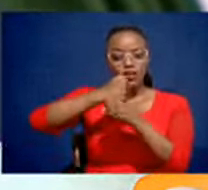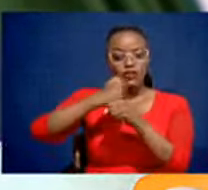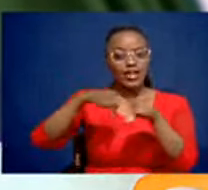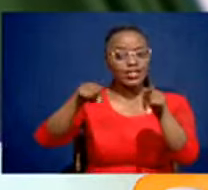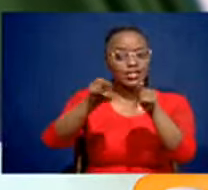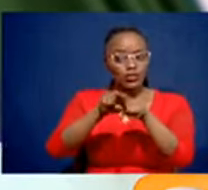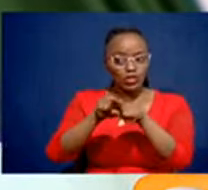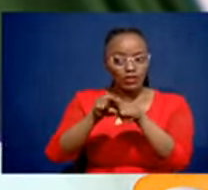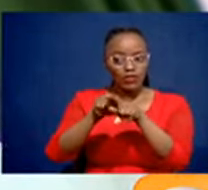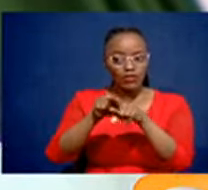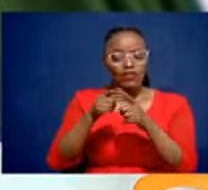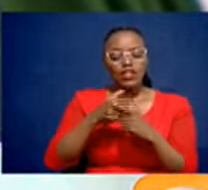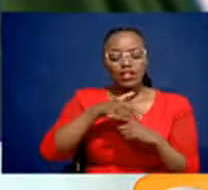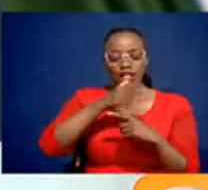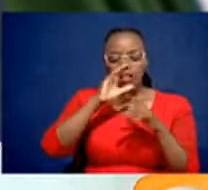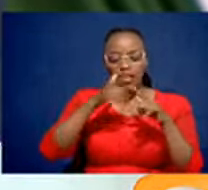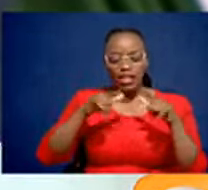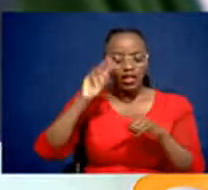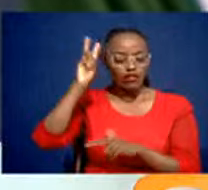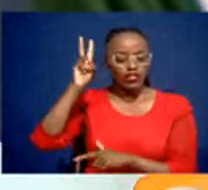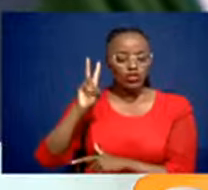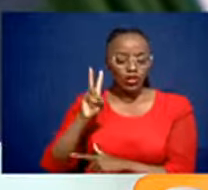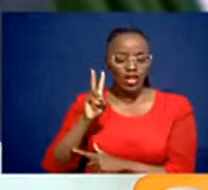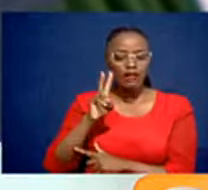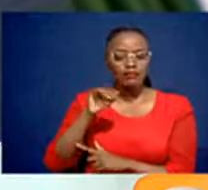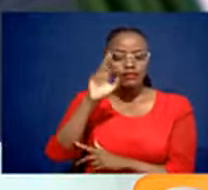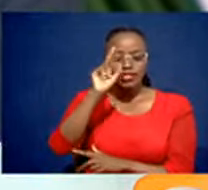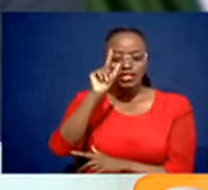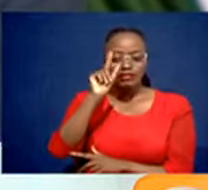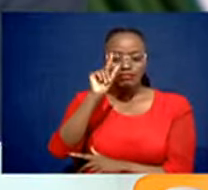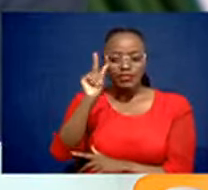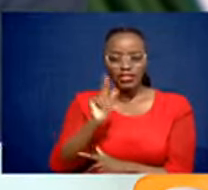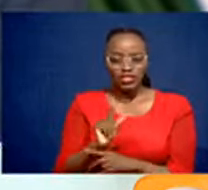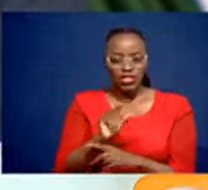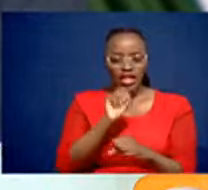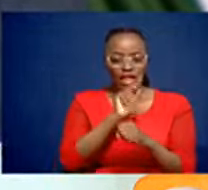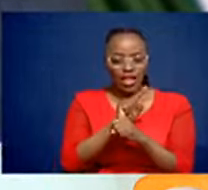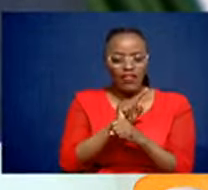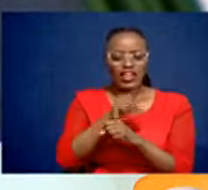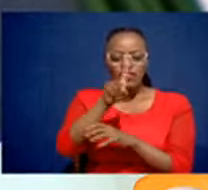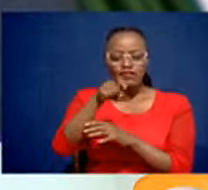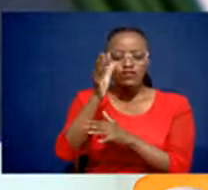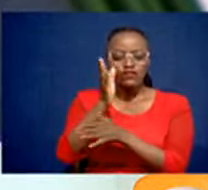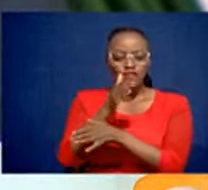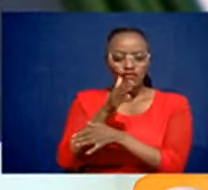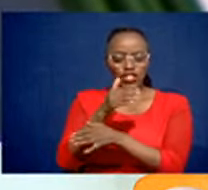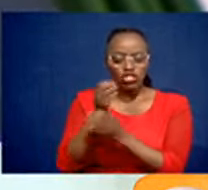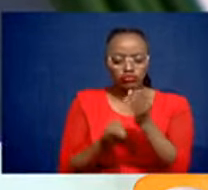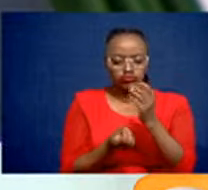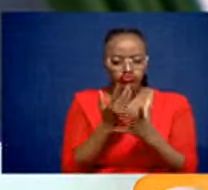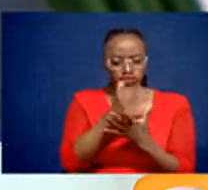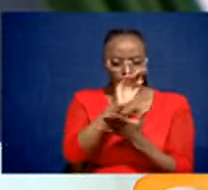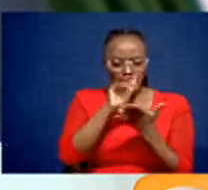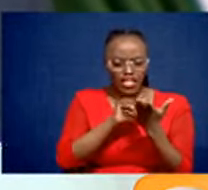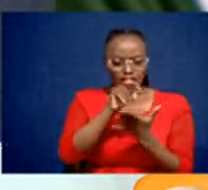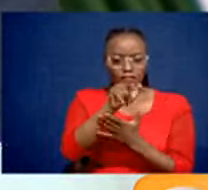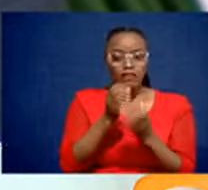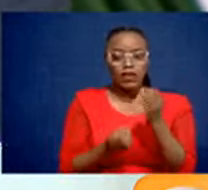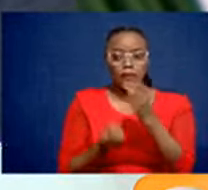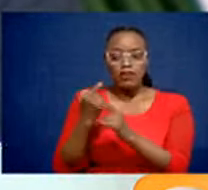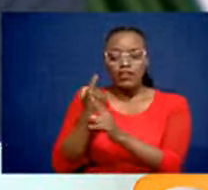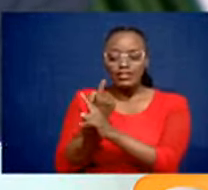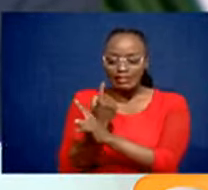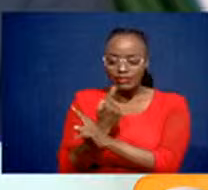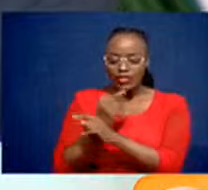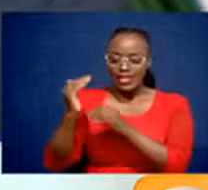same in the Lake Victoria region, where 11 fish landing sites have been established at various points on the shores